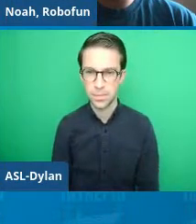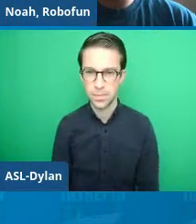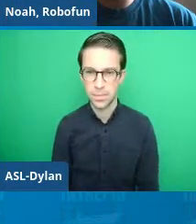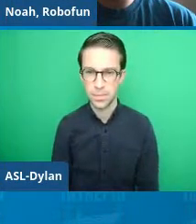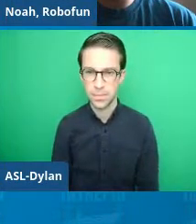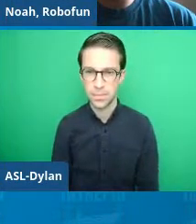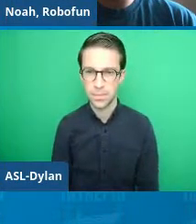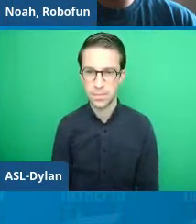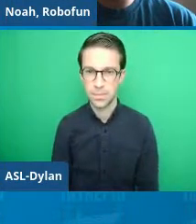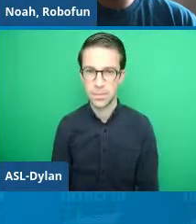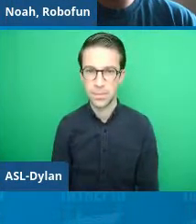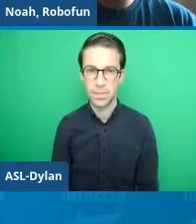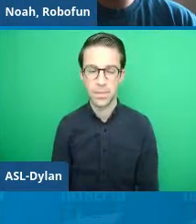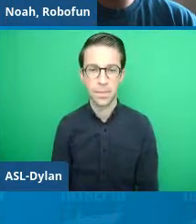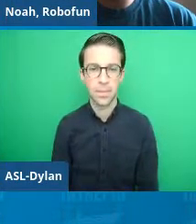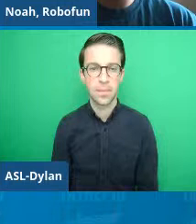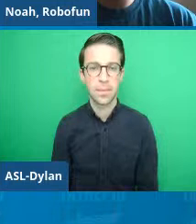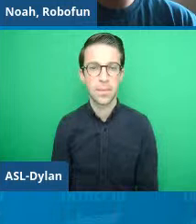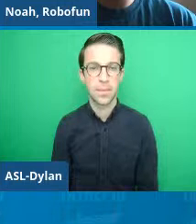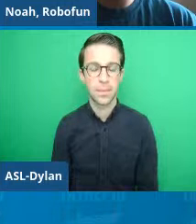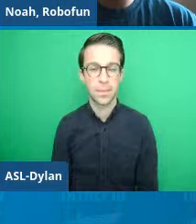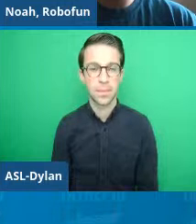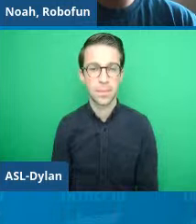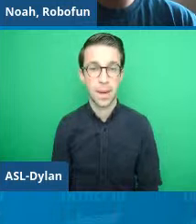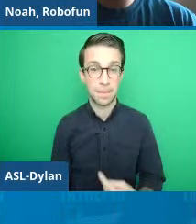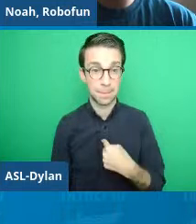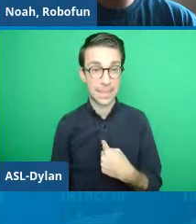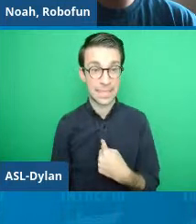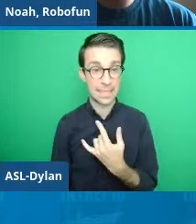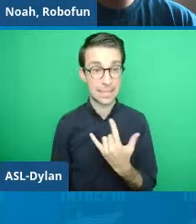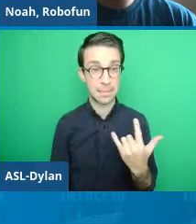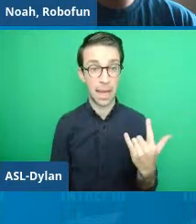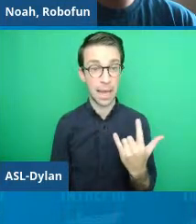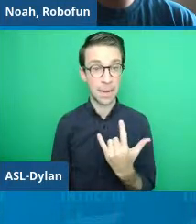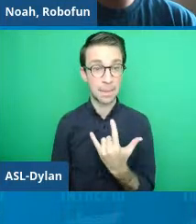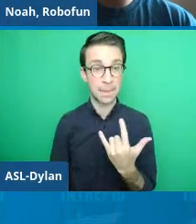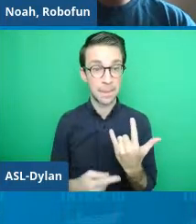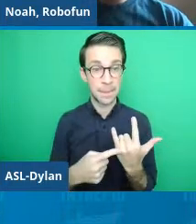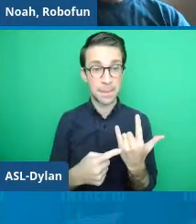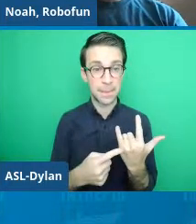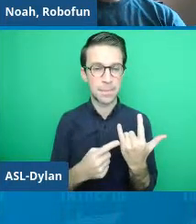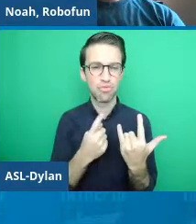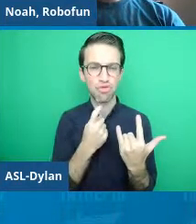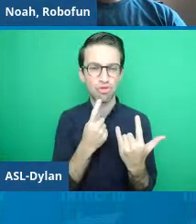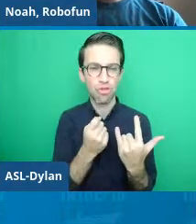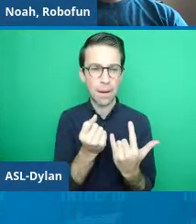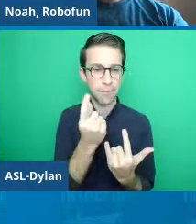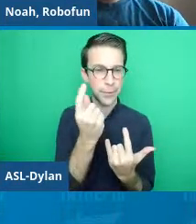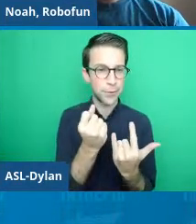And I'm going to give the bottom one a red laser.